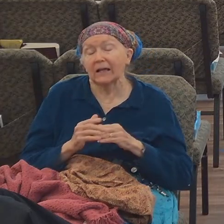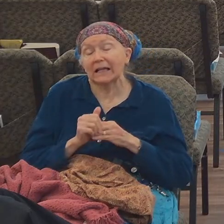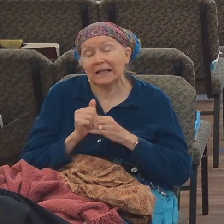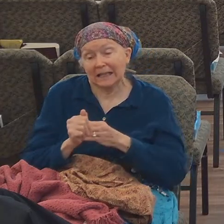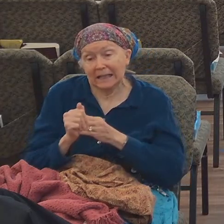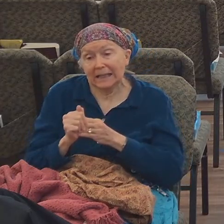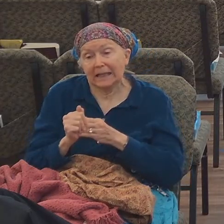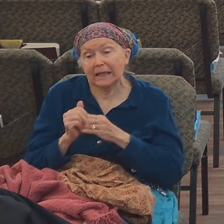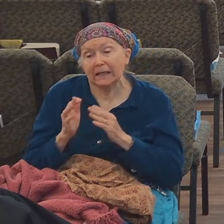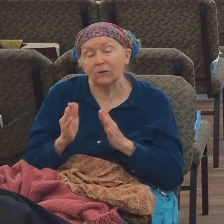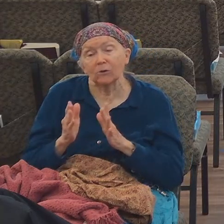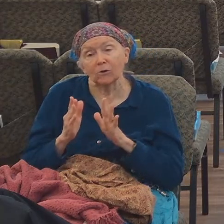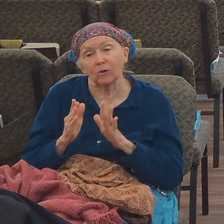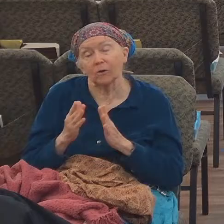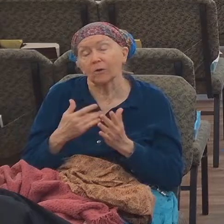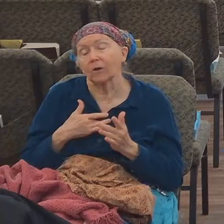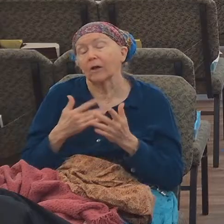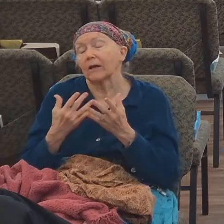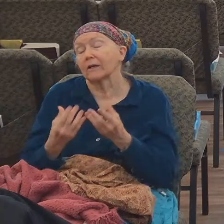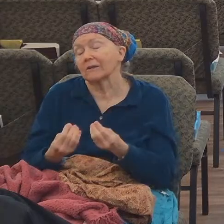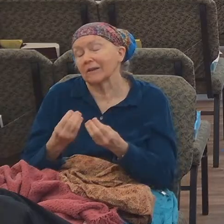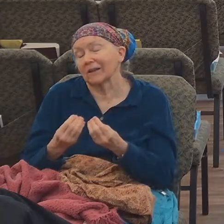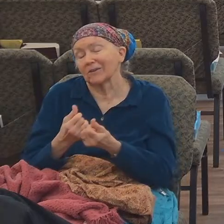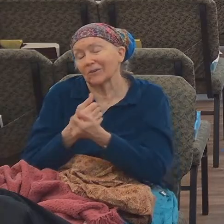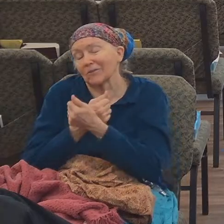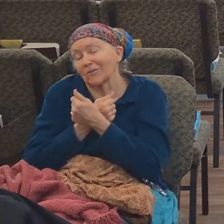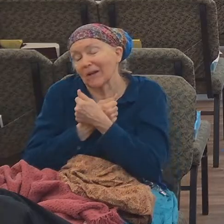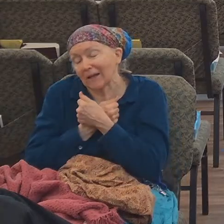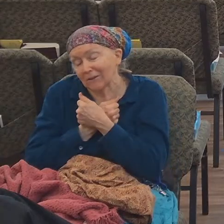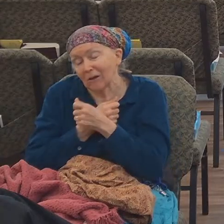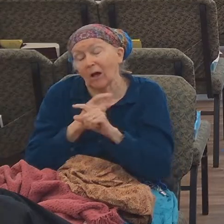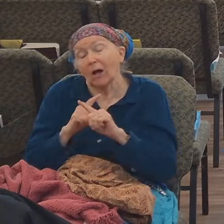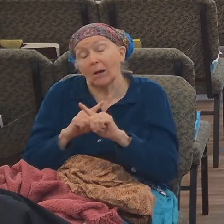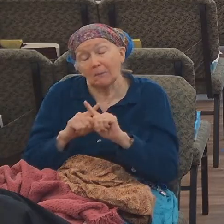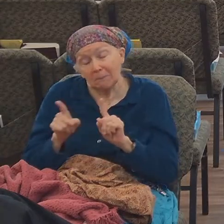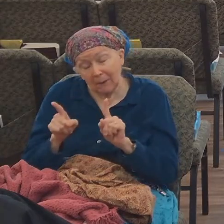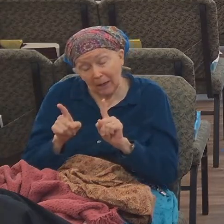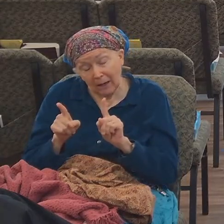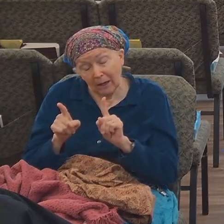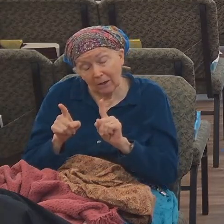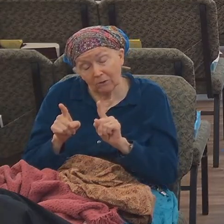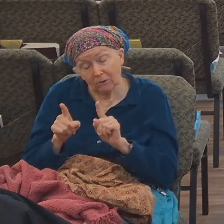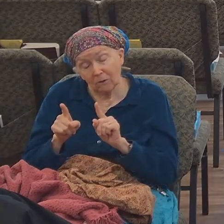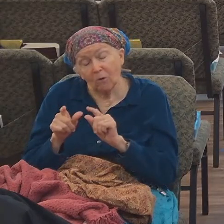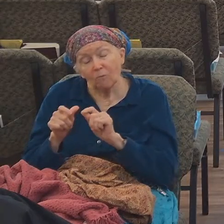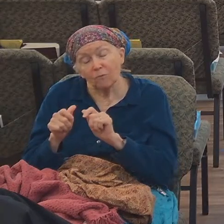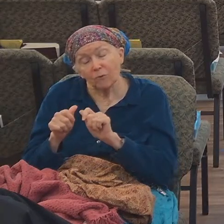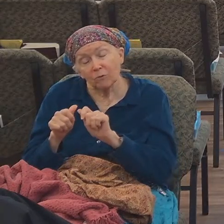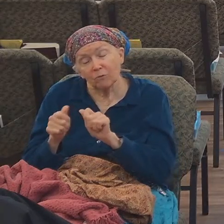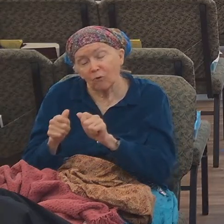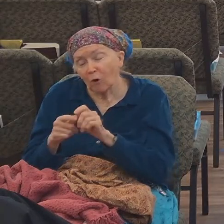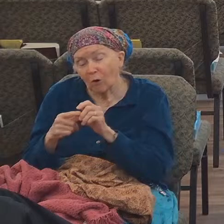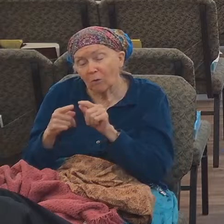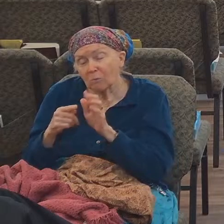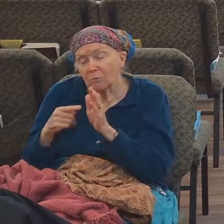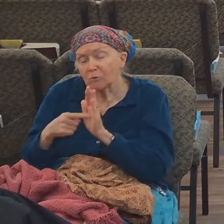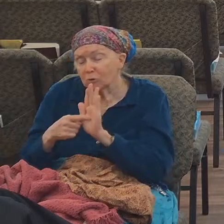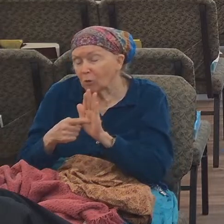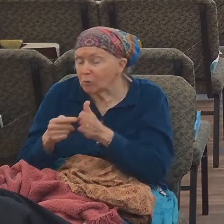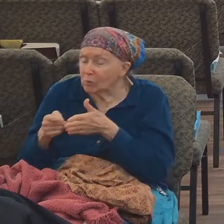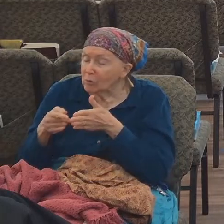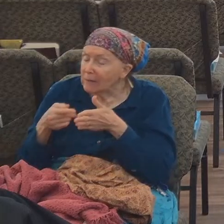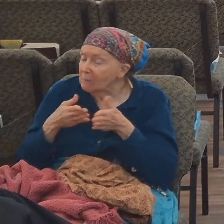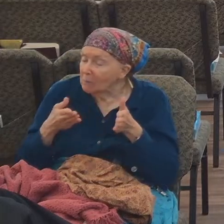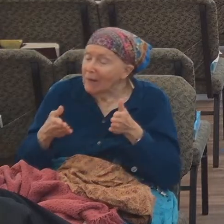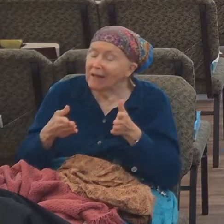tender, affectionate, but yet it's formative, right, and directional. Remember, he uses words like, we were like a mother